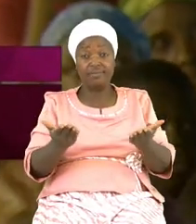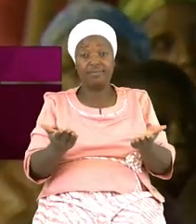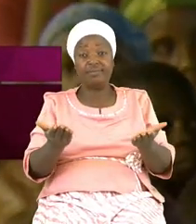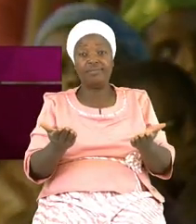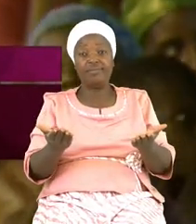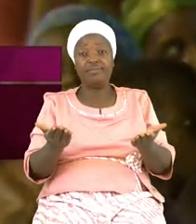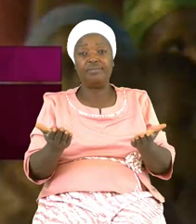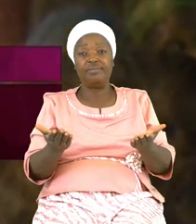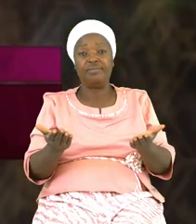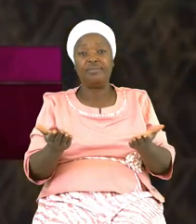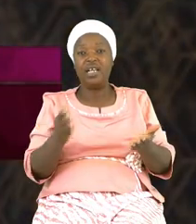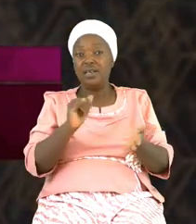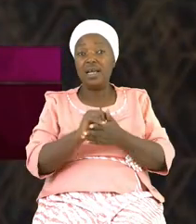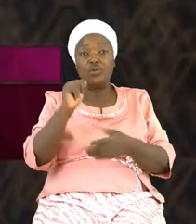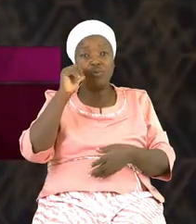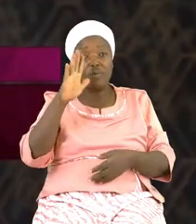That woman,